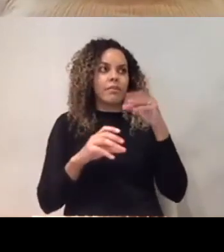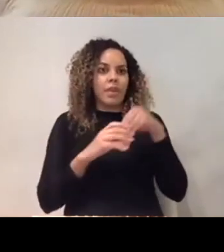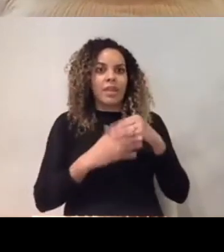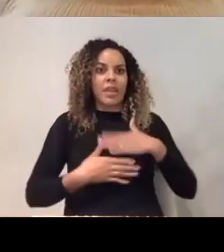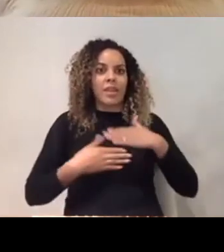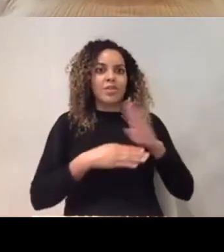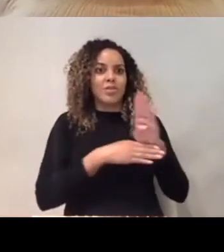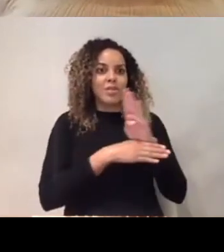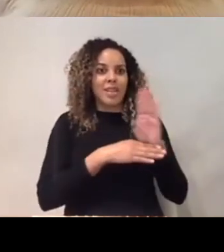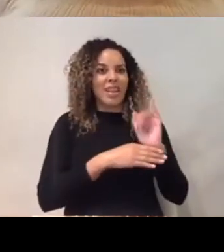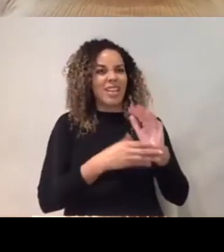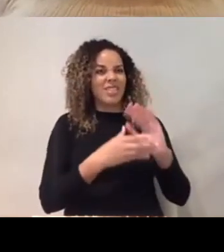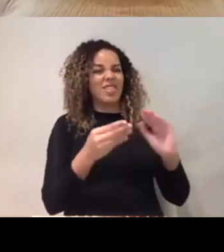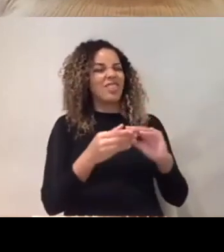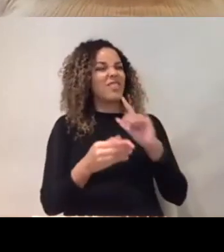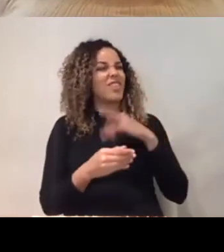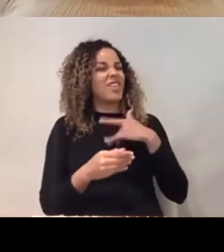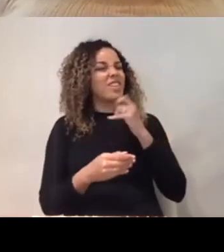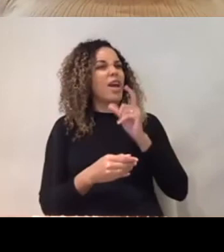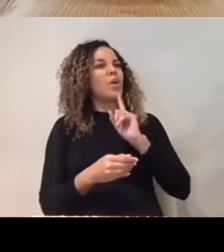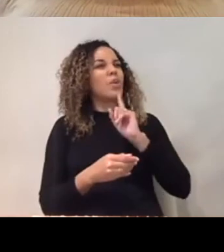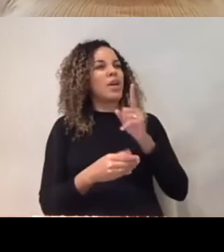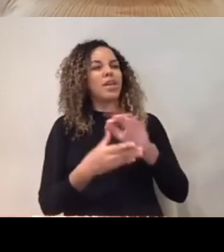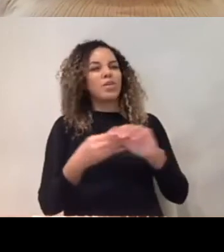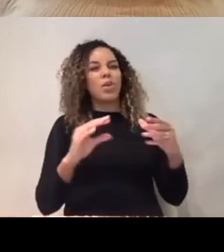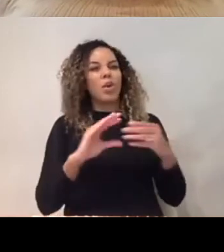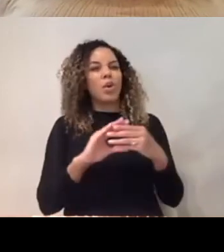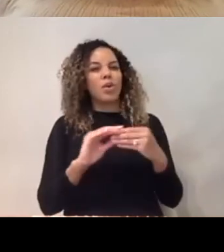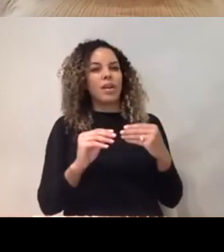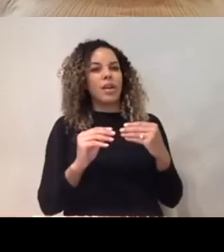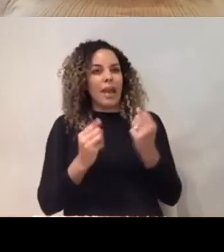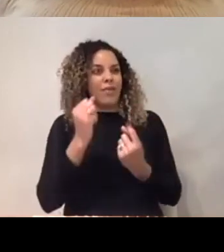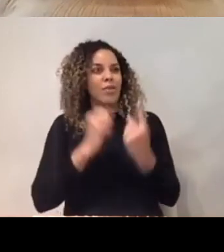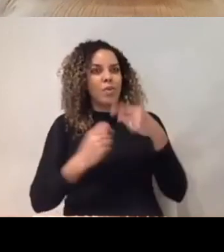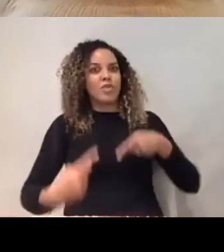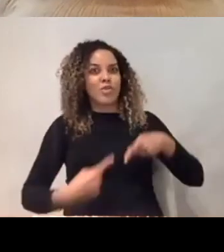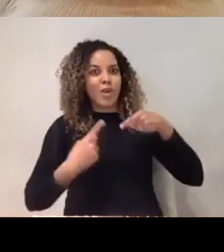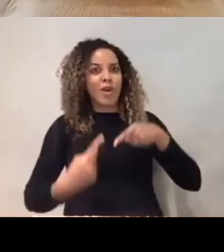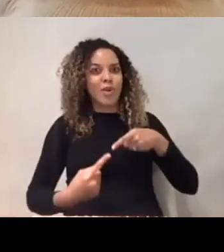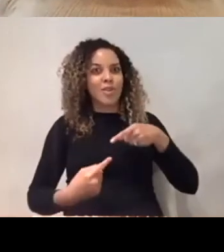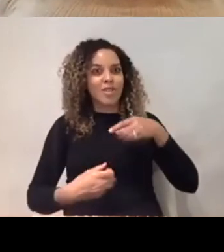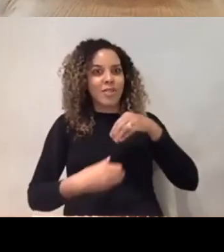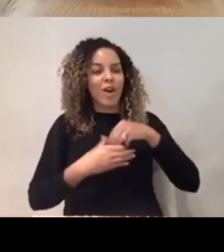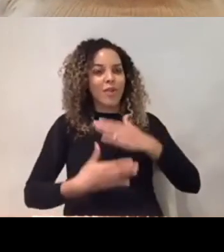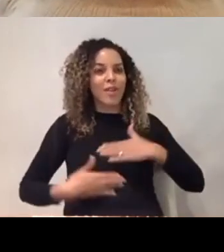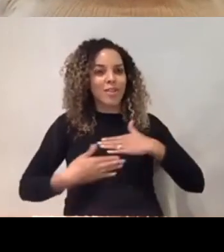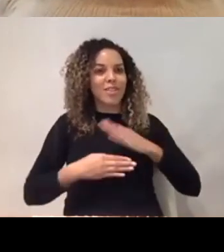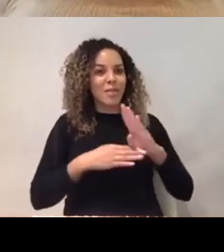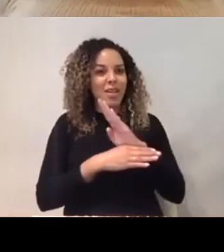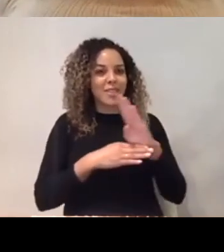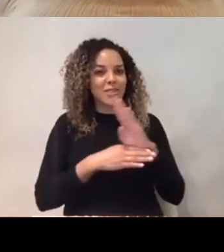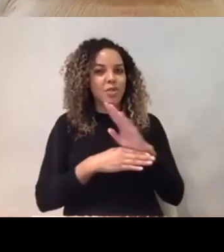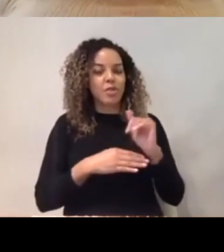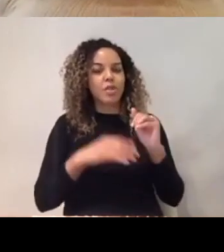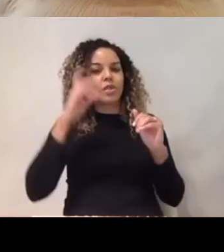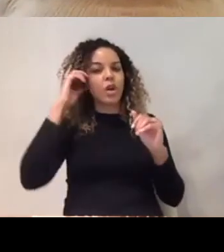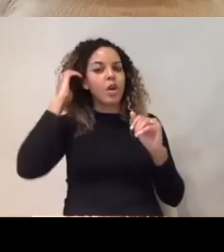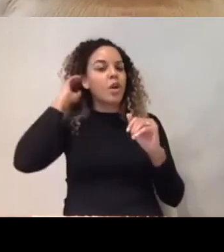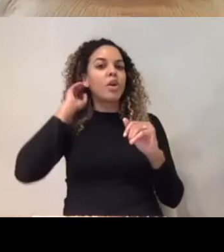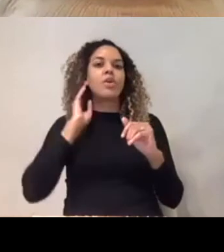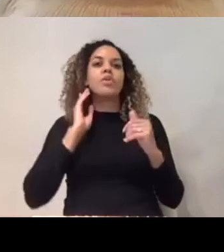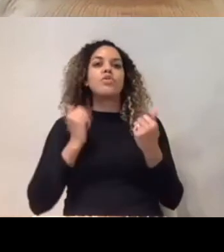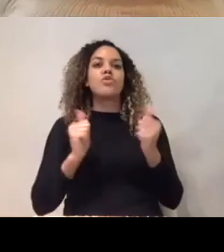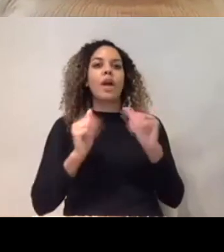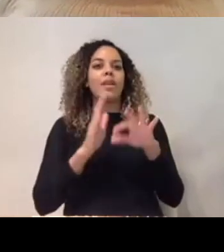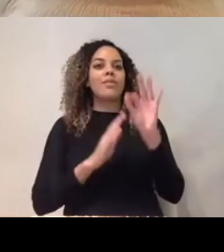it in the entertainment industry. So it's like you try and find the angle for that. And so, I mean, I would